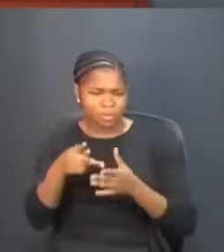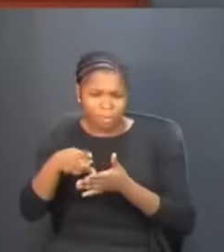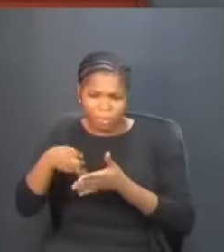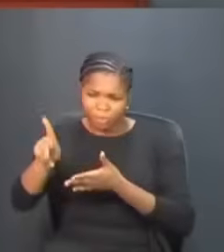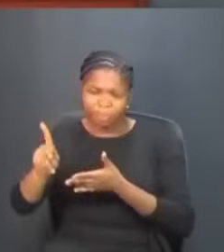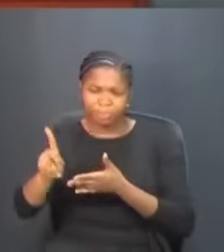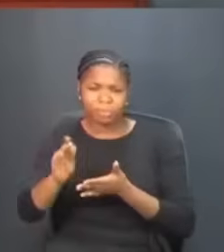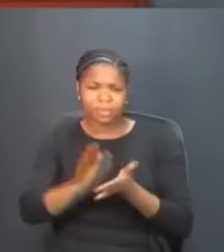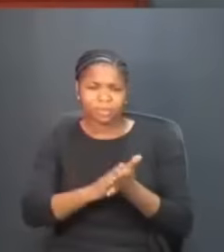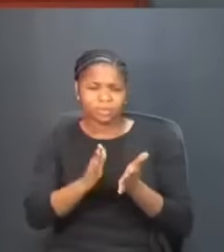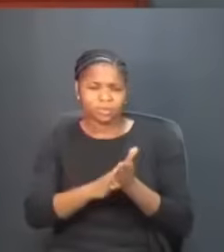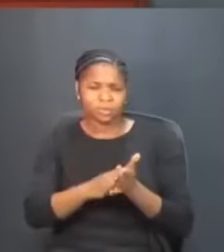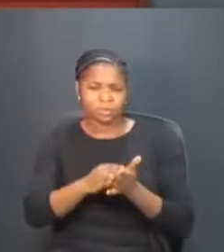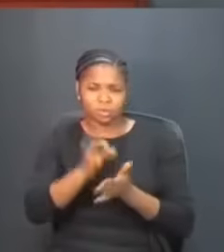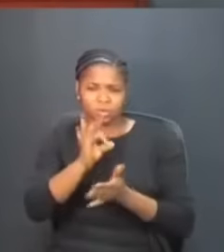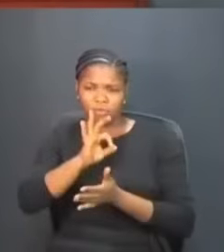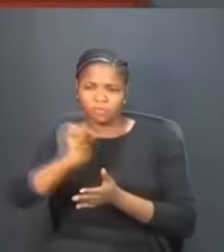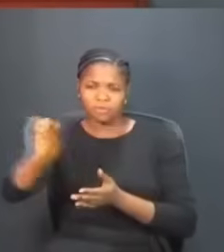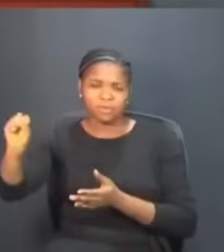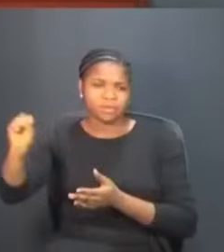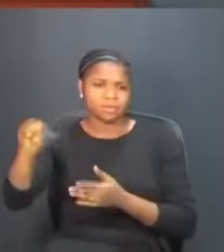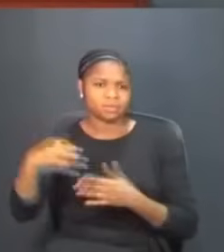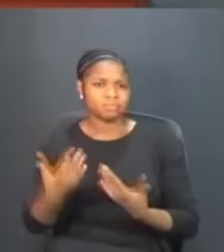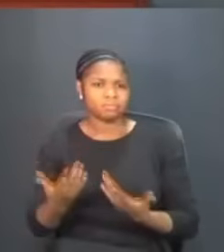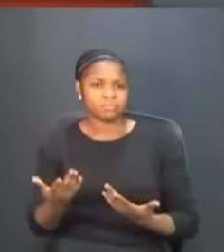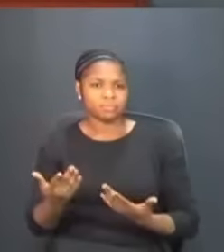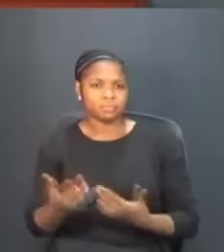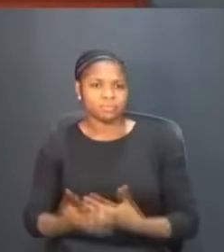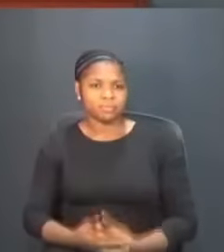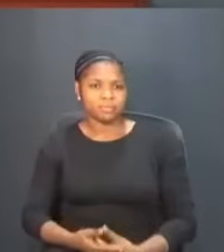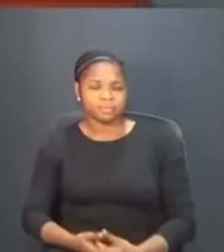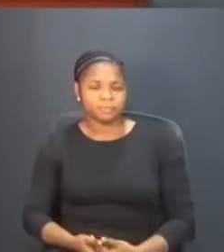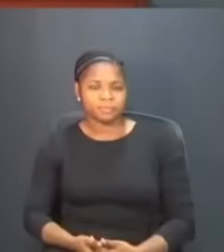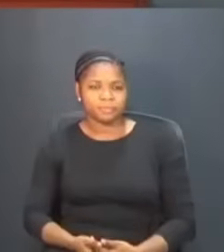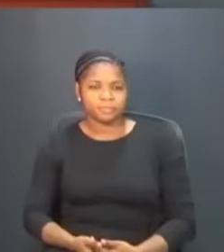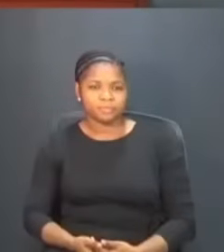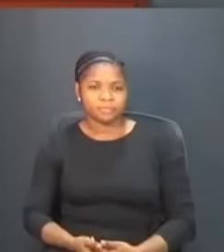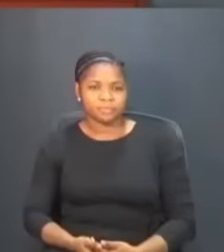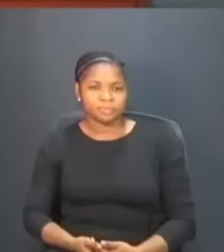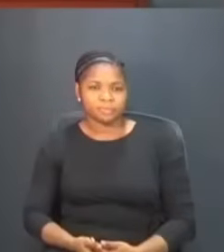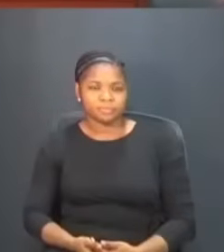you are engaging in argument rather than asking Mr. questions. Speaker, that should be all.